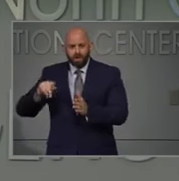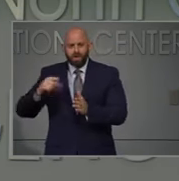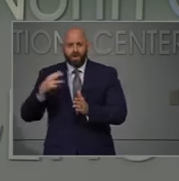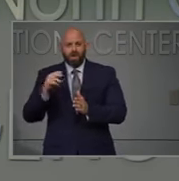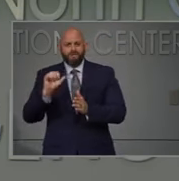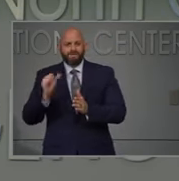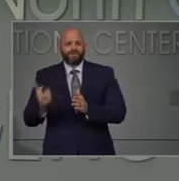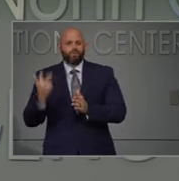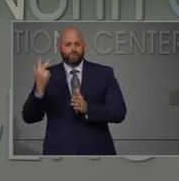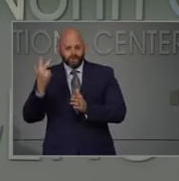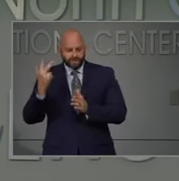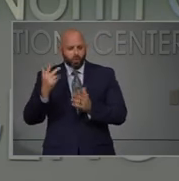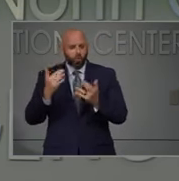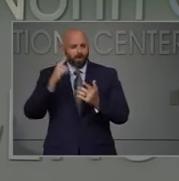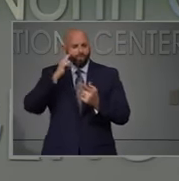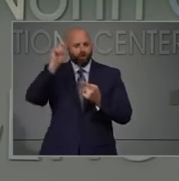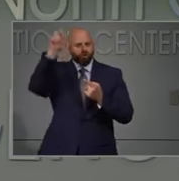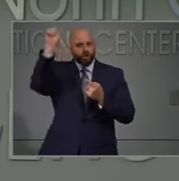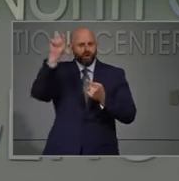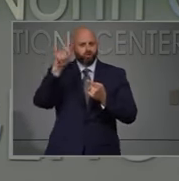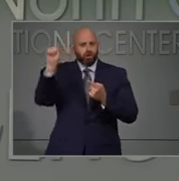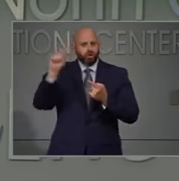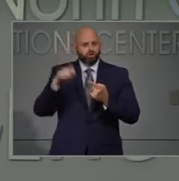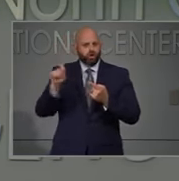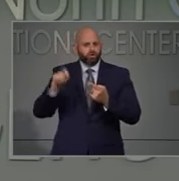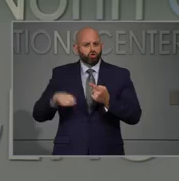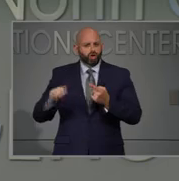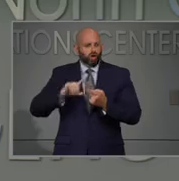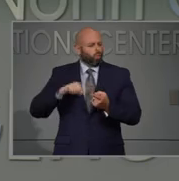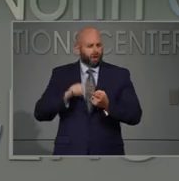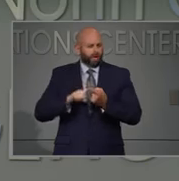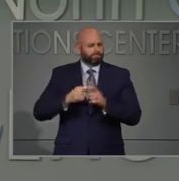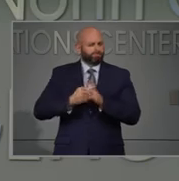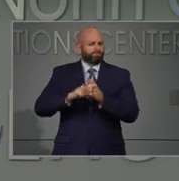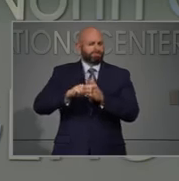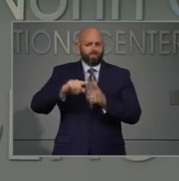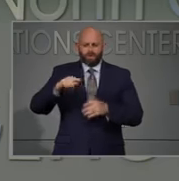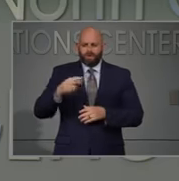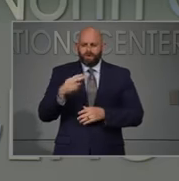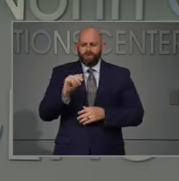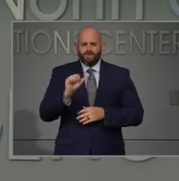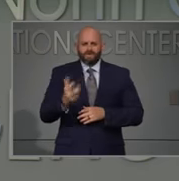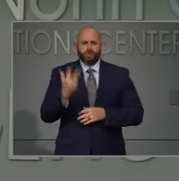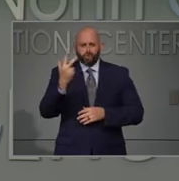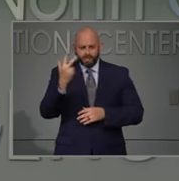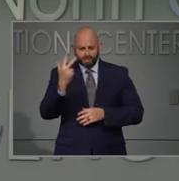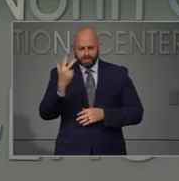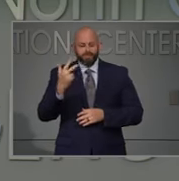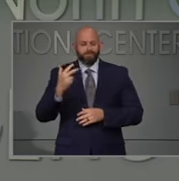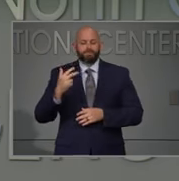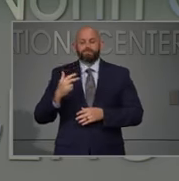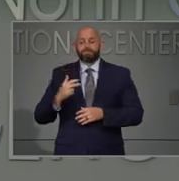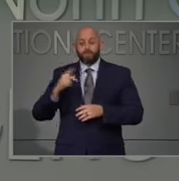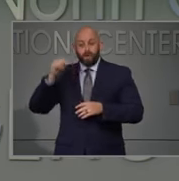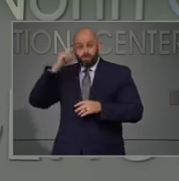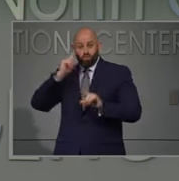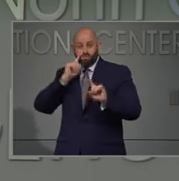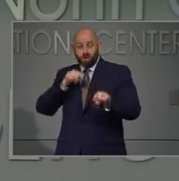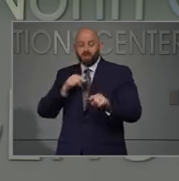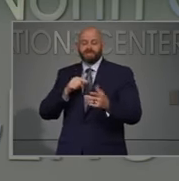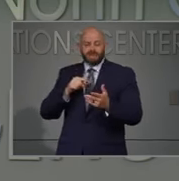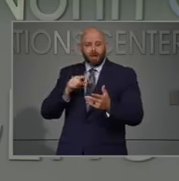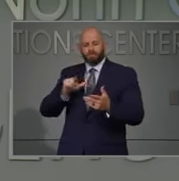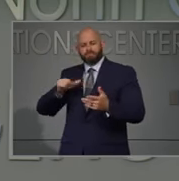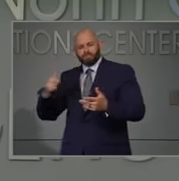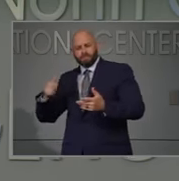happen? I'm going to let Dr. Chowan talk about that more specifically, but not necessarily. The